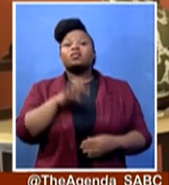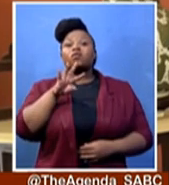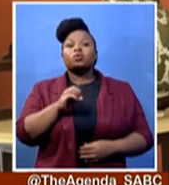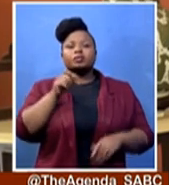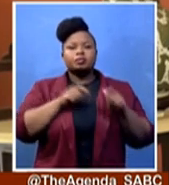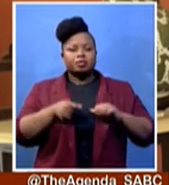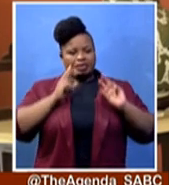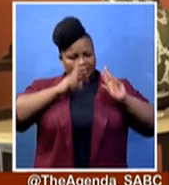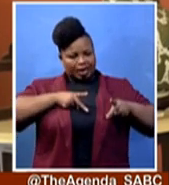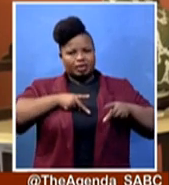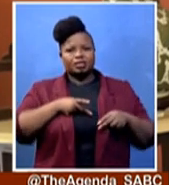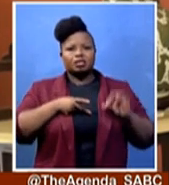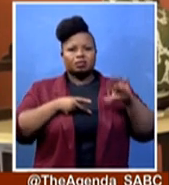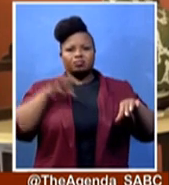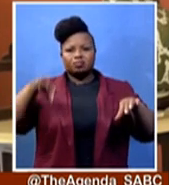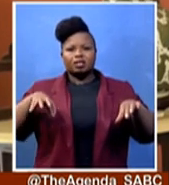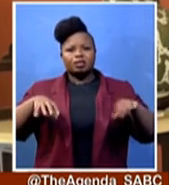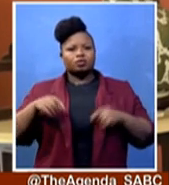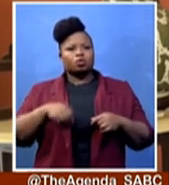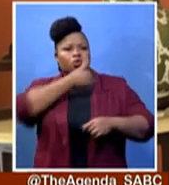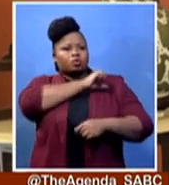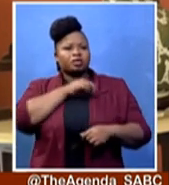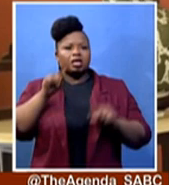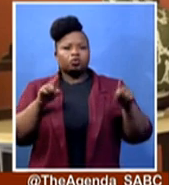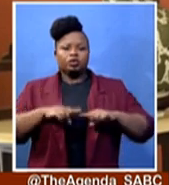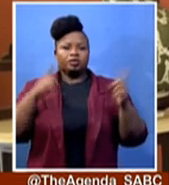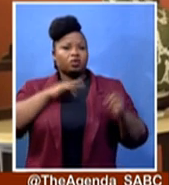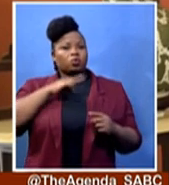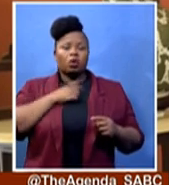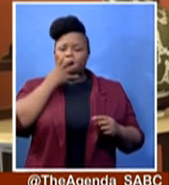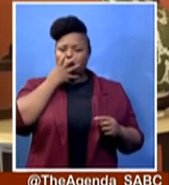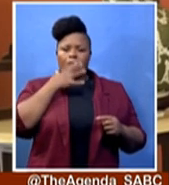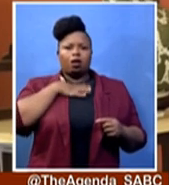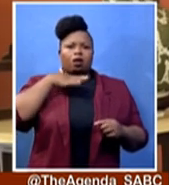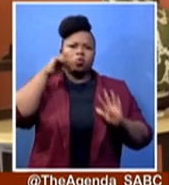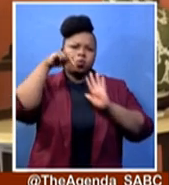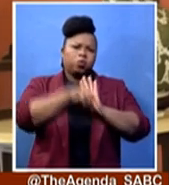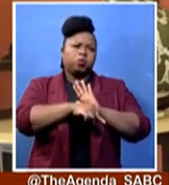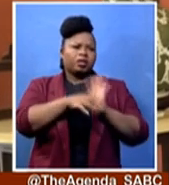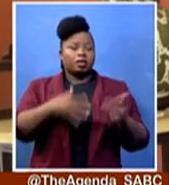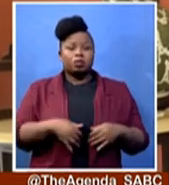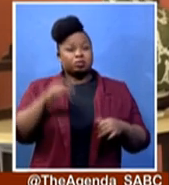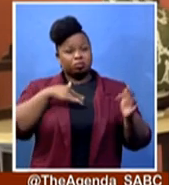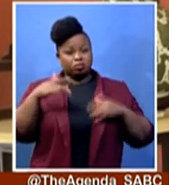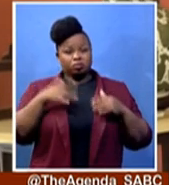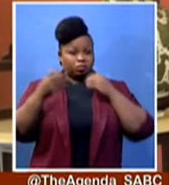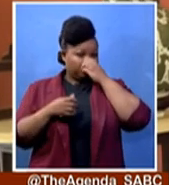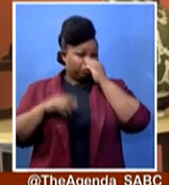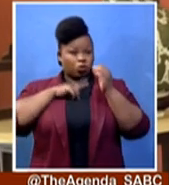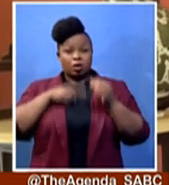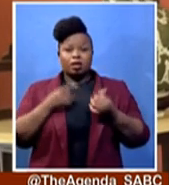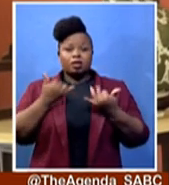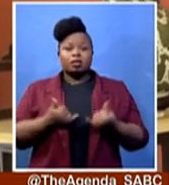because oxygen supplies have been dangerously low. And this has been a concern that's been repeatedly flagged by several regions to the central